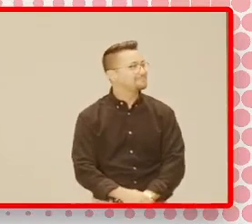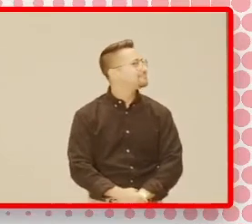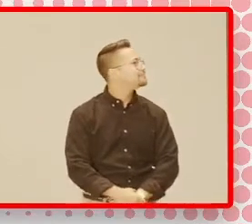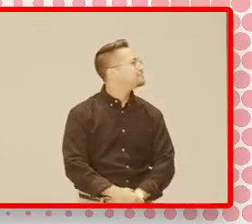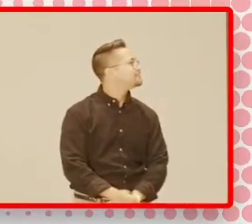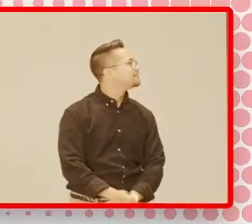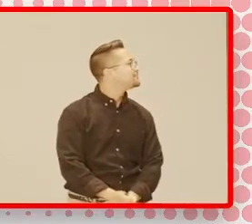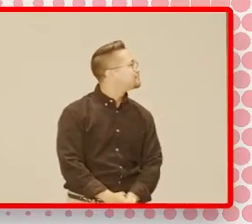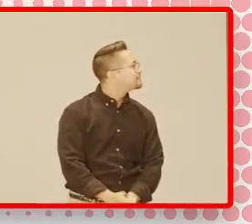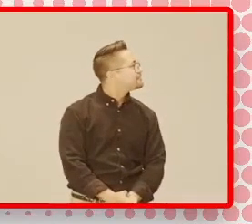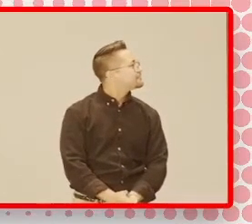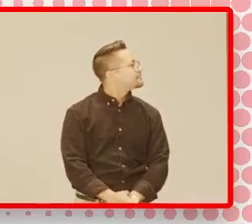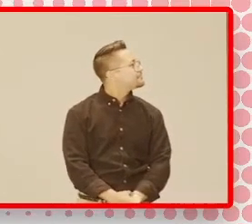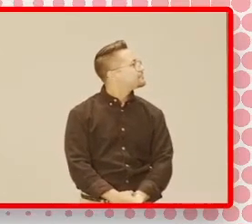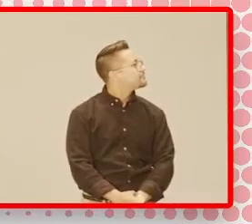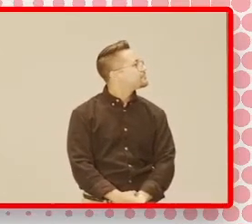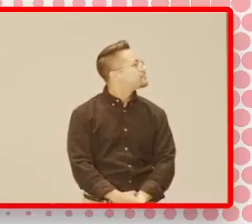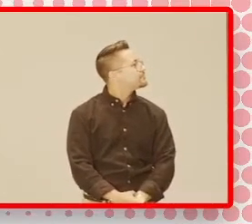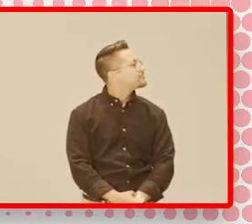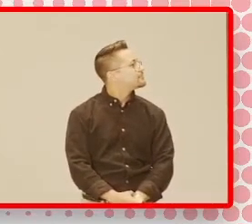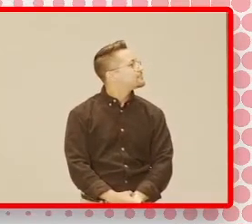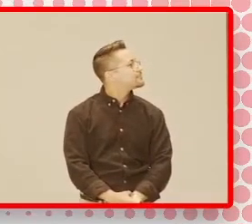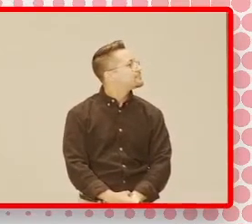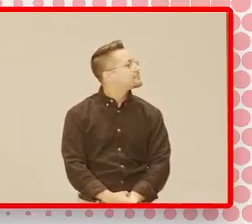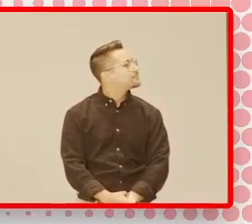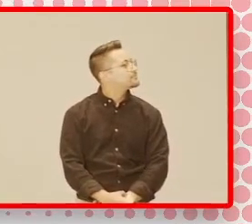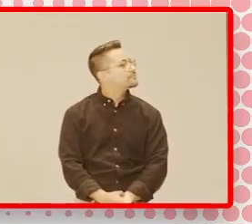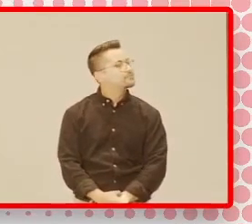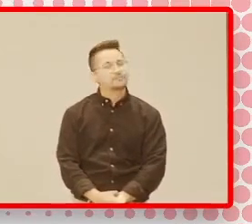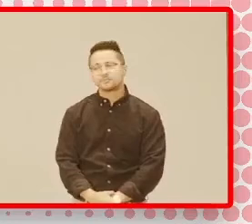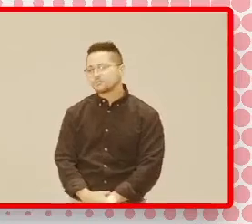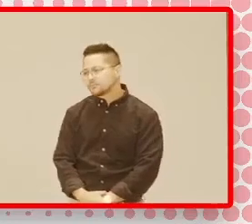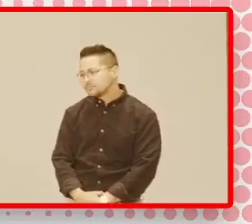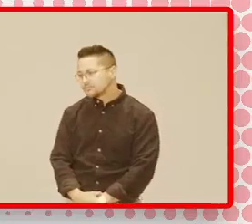May 9 was a big test.